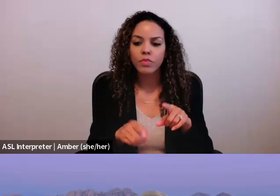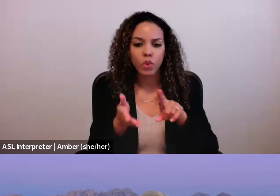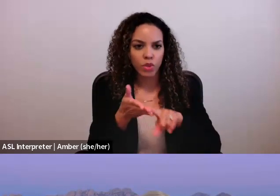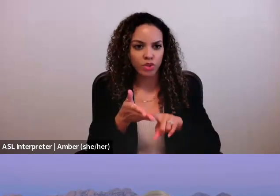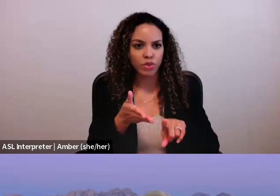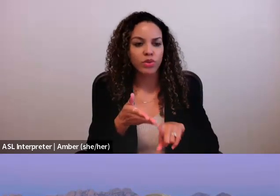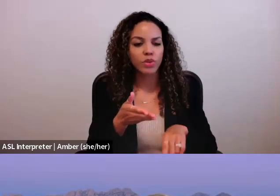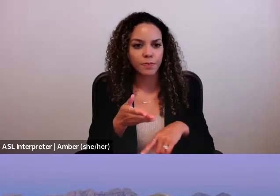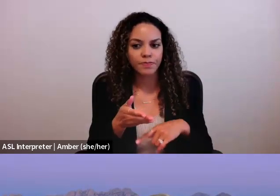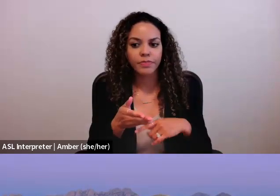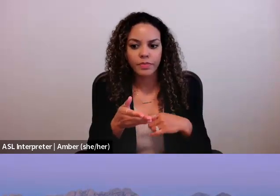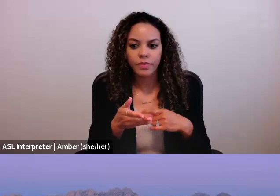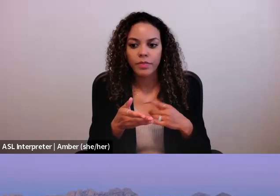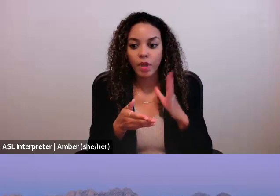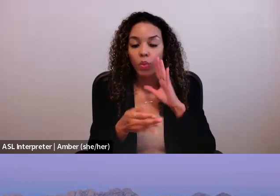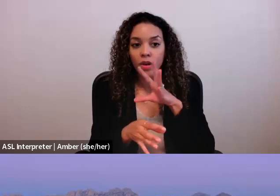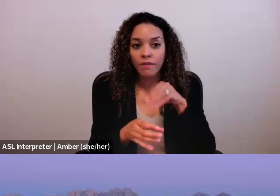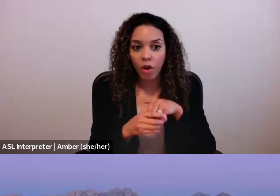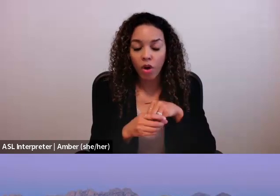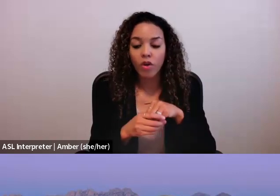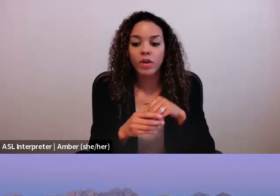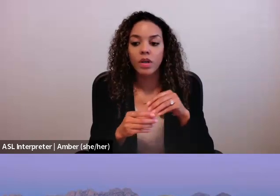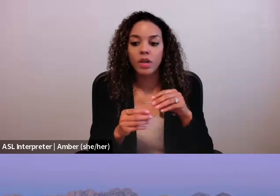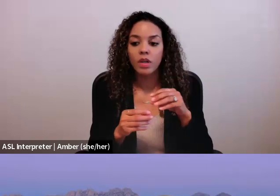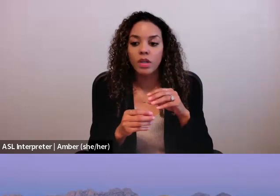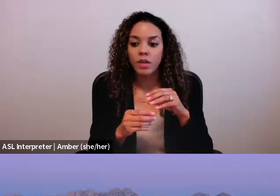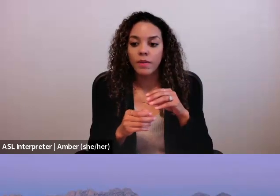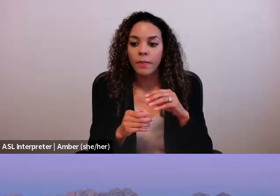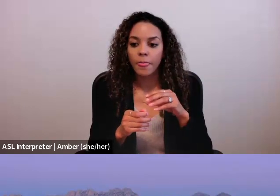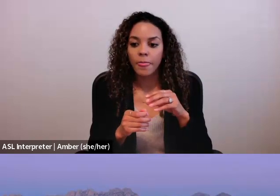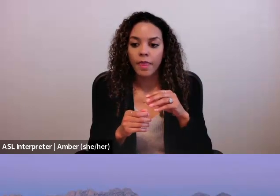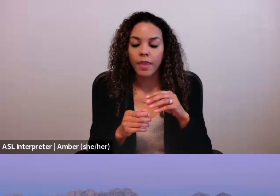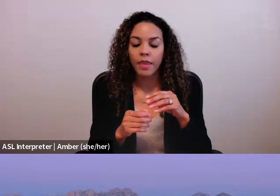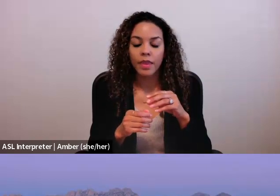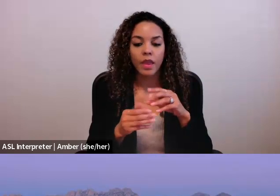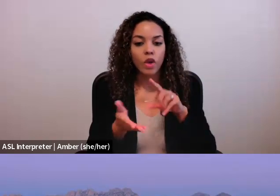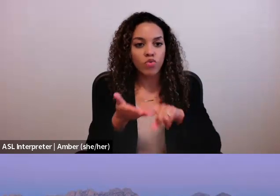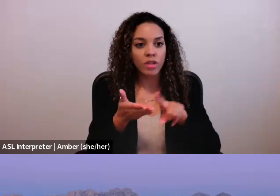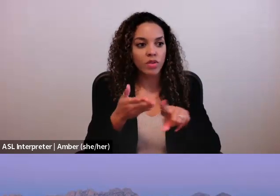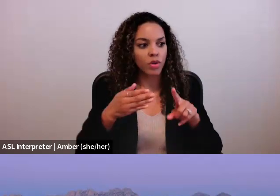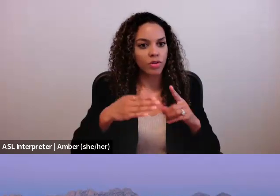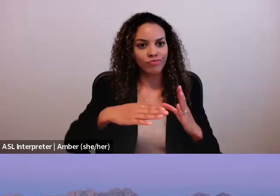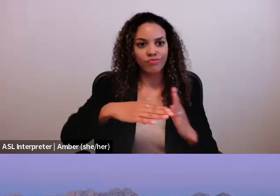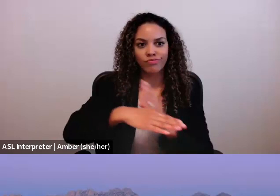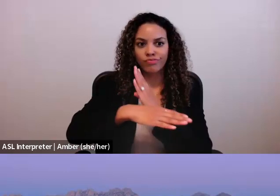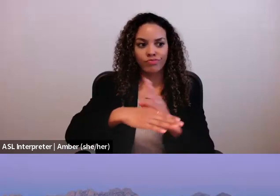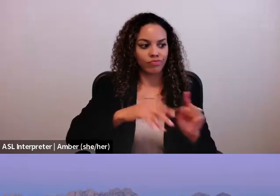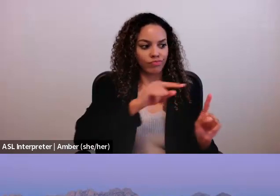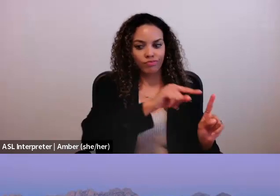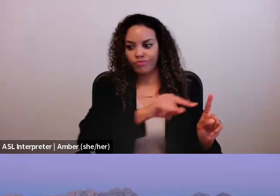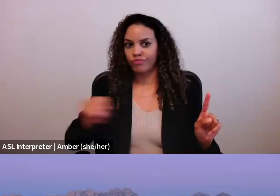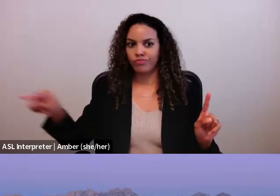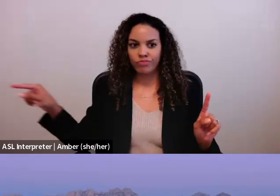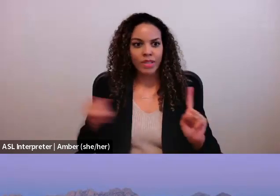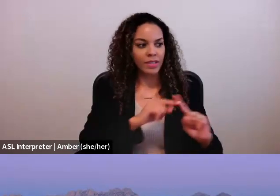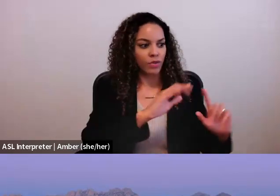research that would involve the participatory research across the populations to see what could be the best